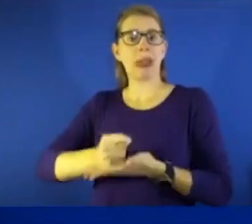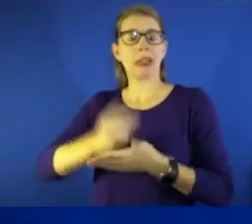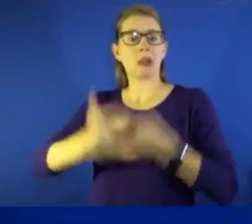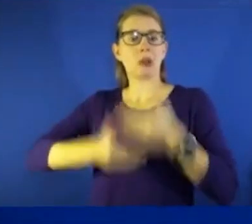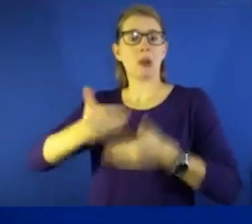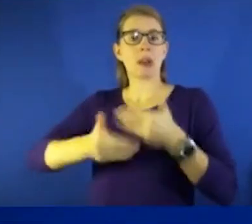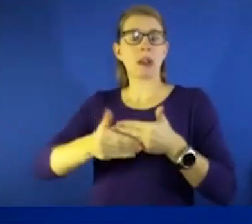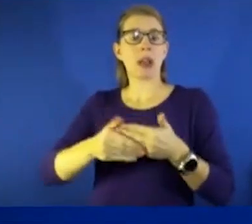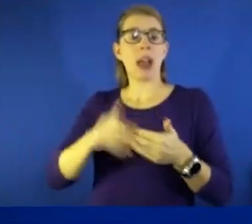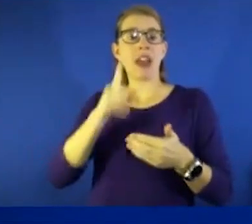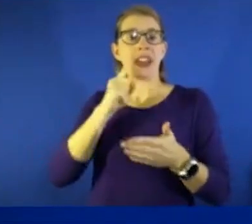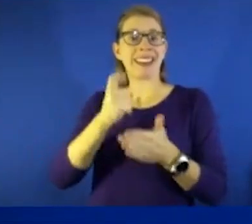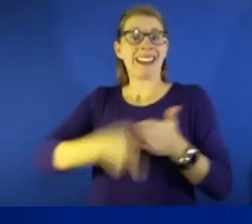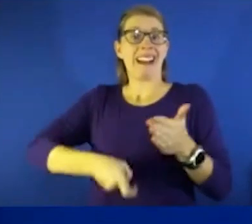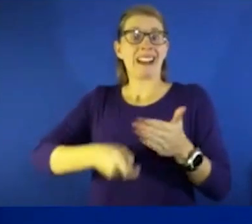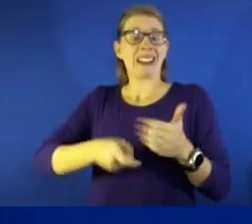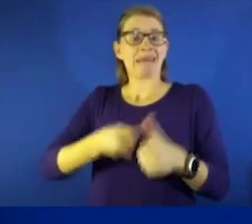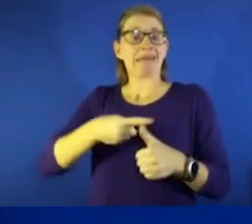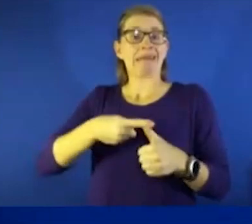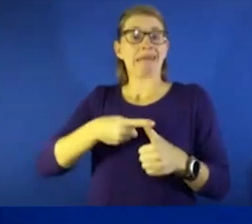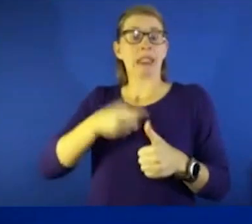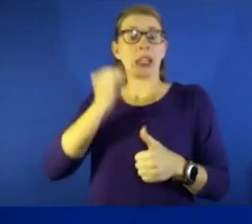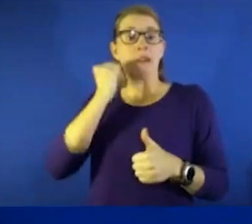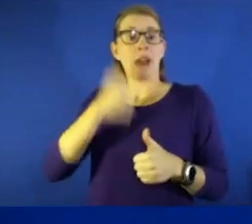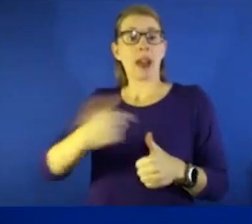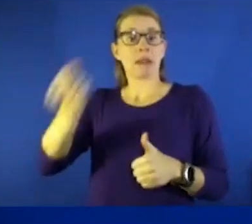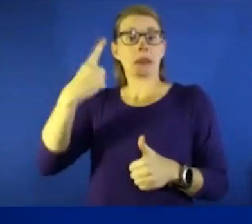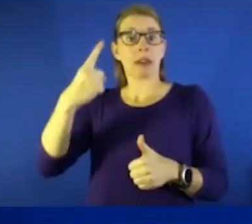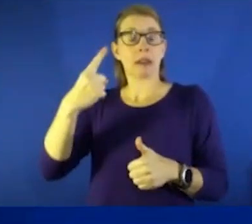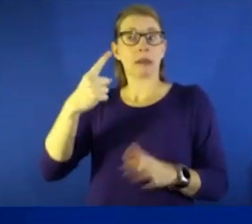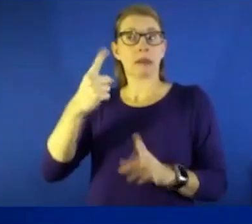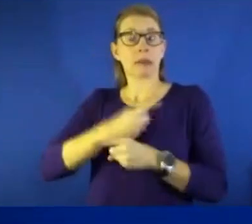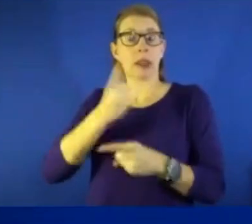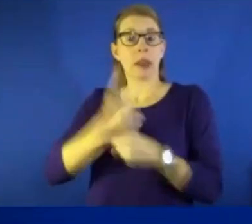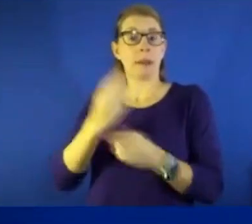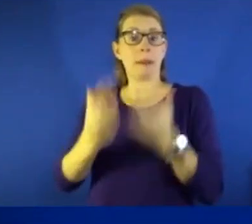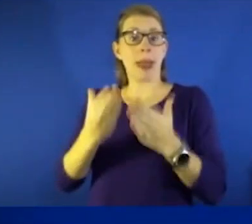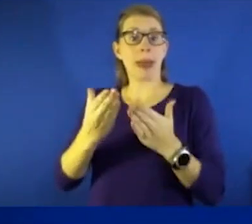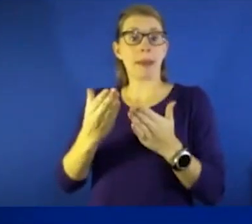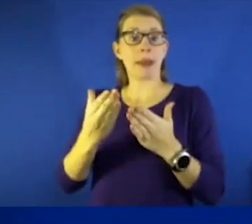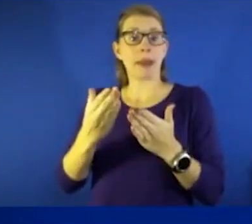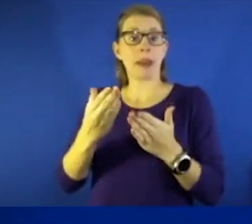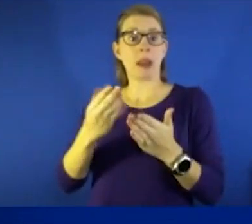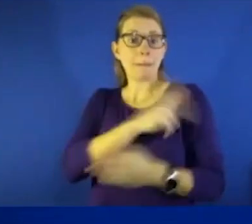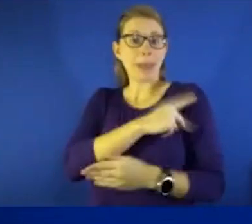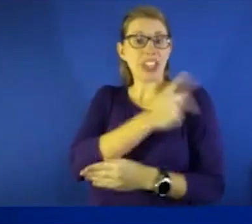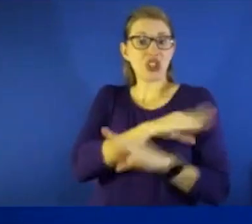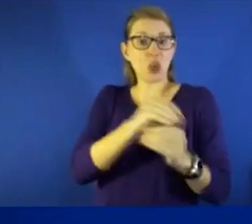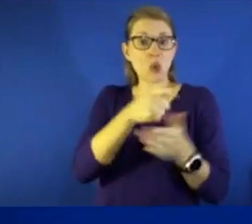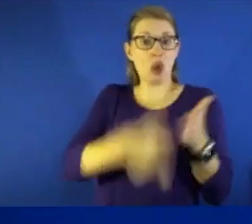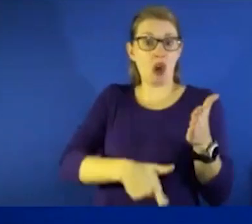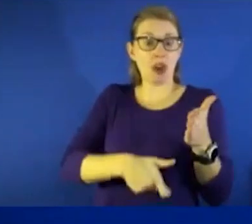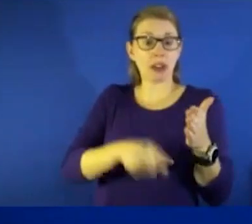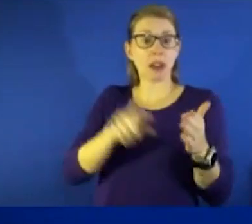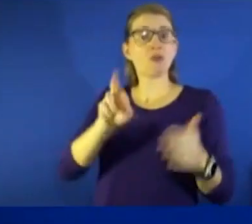not, if I'm understanding it correctly, and Hawkeye, maybe you know, there won't be a cost to patients initially. You have to have a prescription for